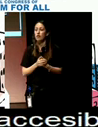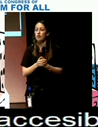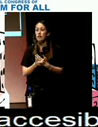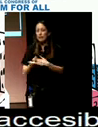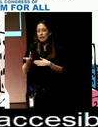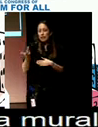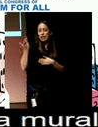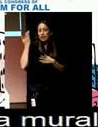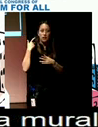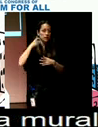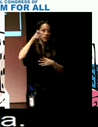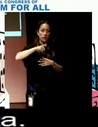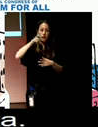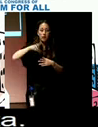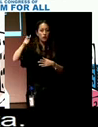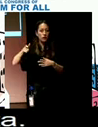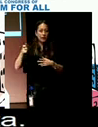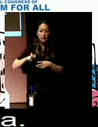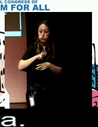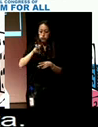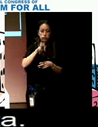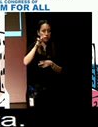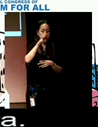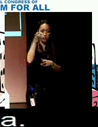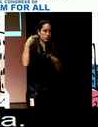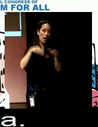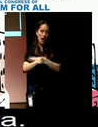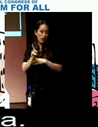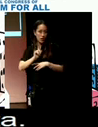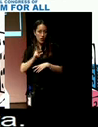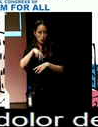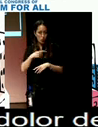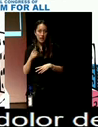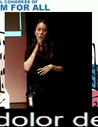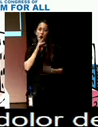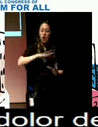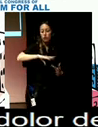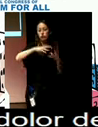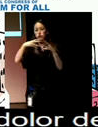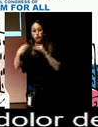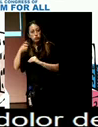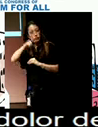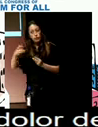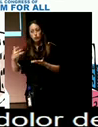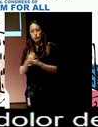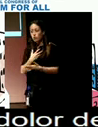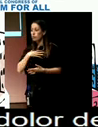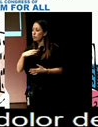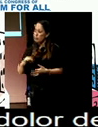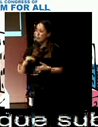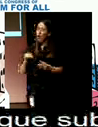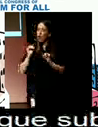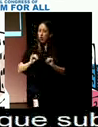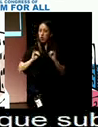It was very difficult to go upstairs, and we had to help disabled people to go upstairs, but now it's perfectly